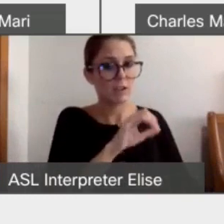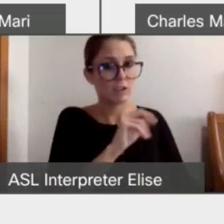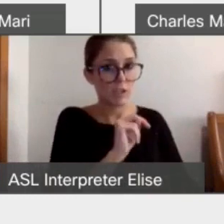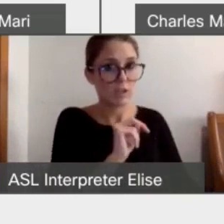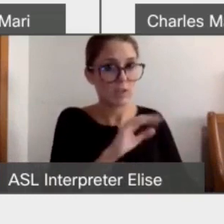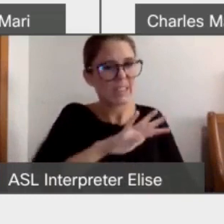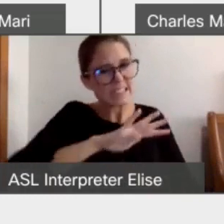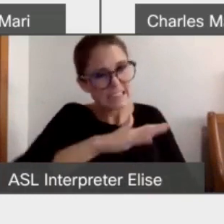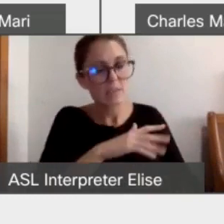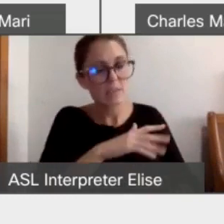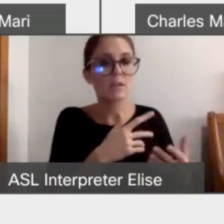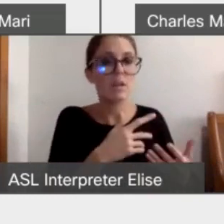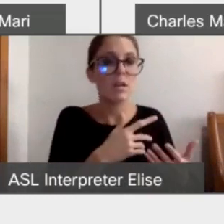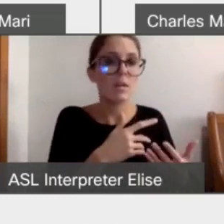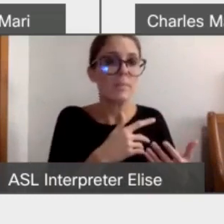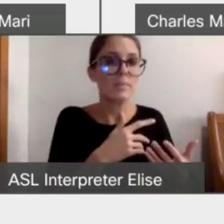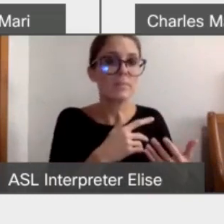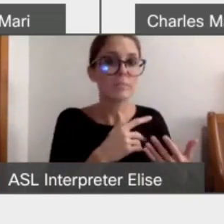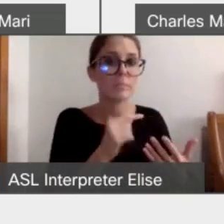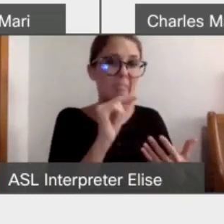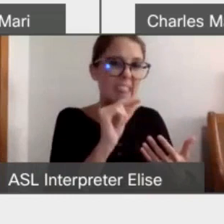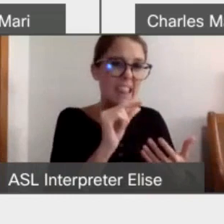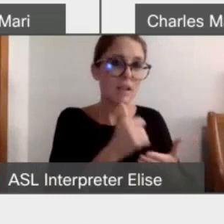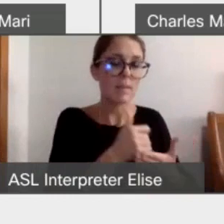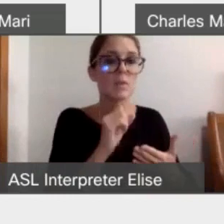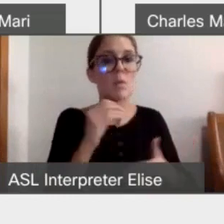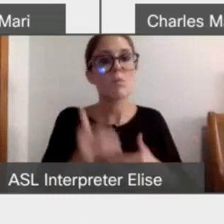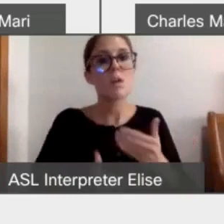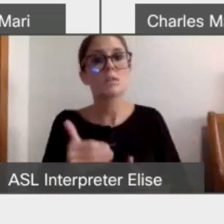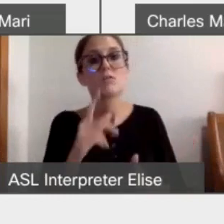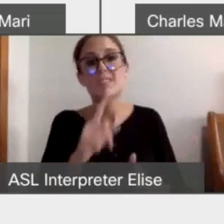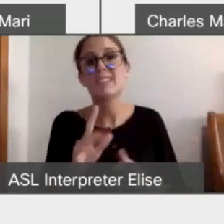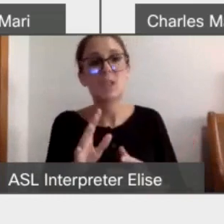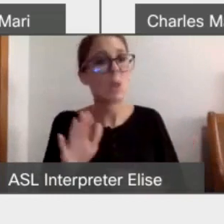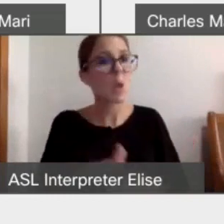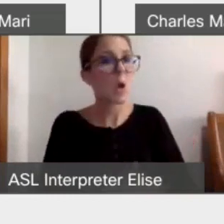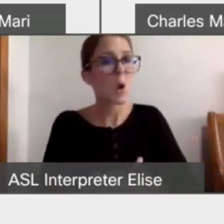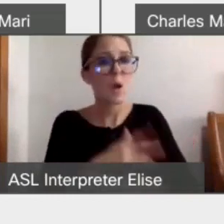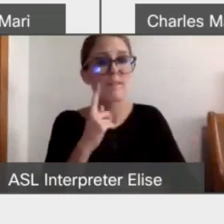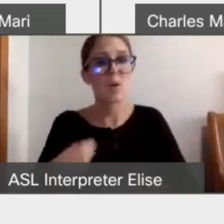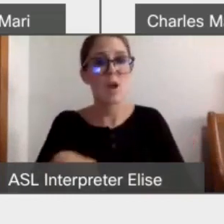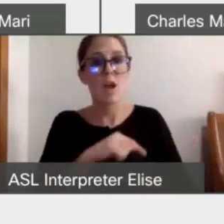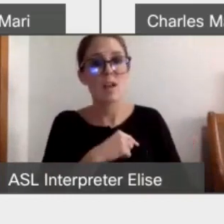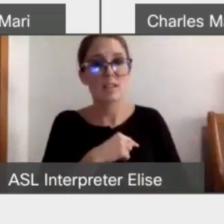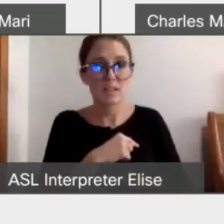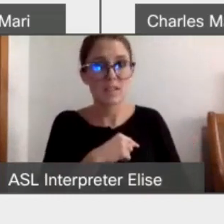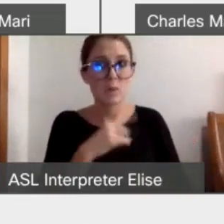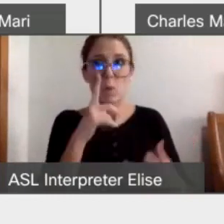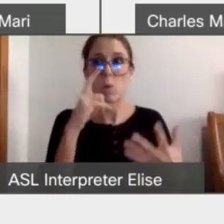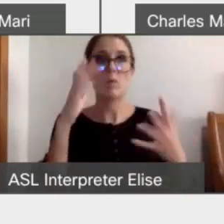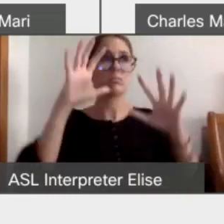and there. So the process can be especially slow for us that are just out in the